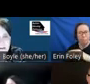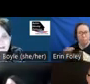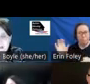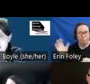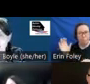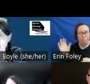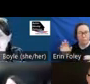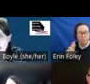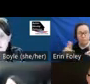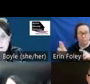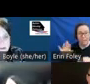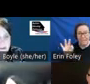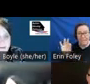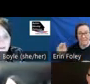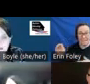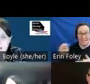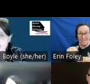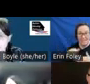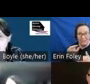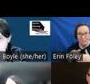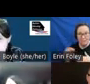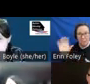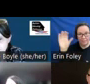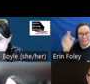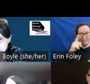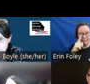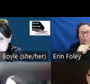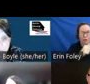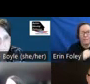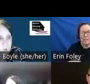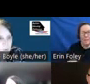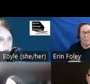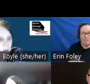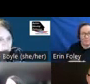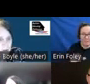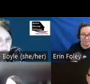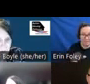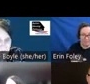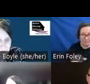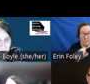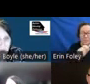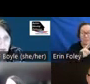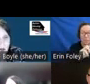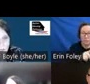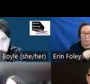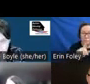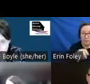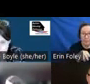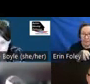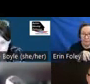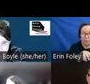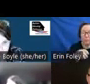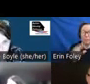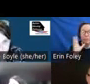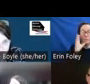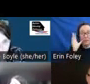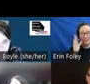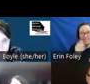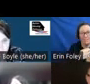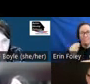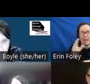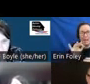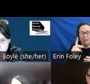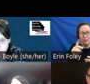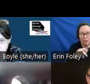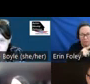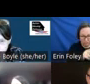acquiring $90,000 to use as a down payment. When Sue gets her voucher, her parents buy a condo and she uses